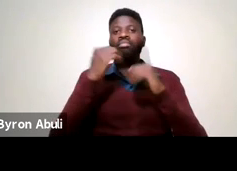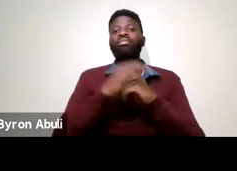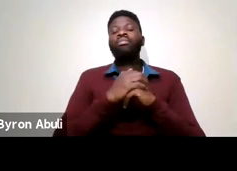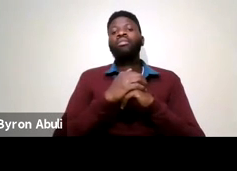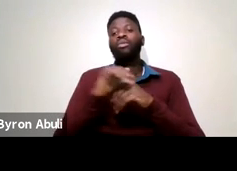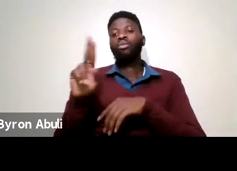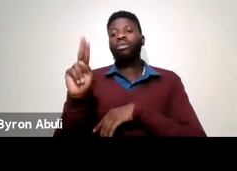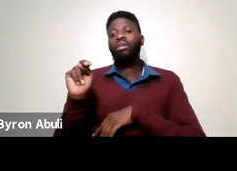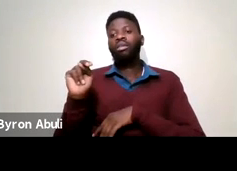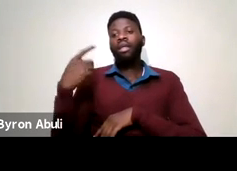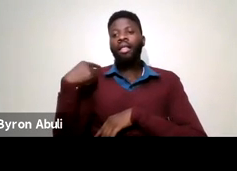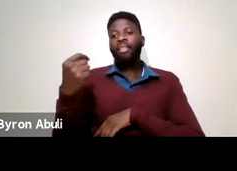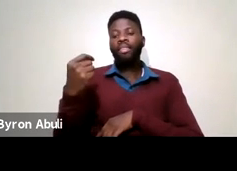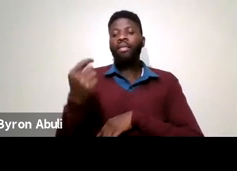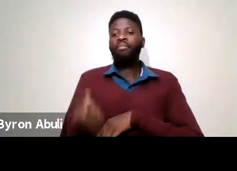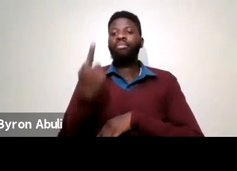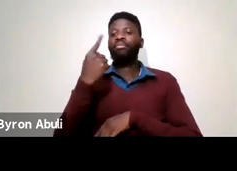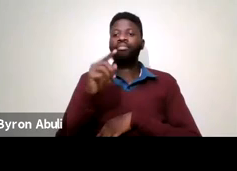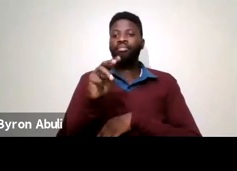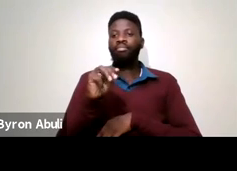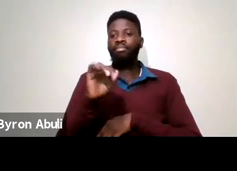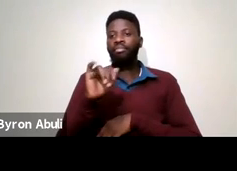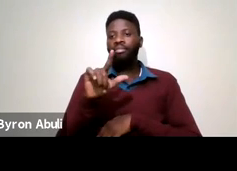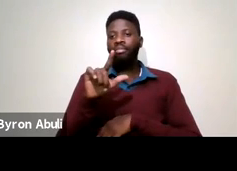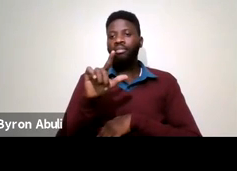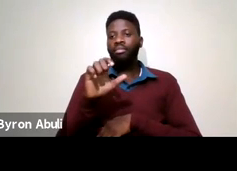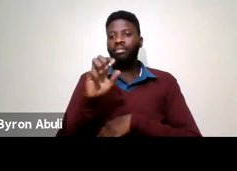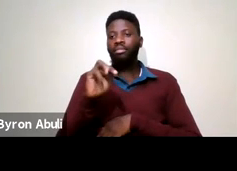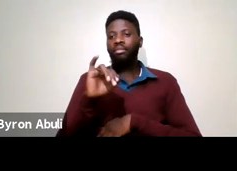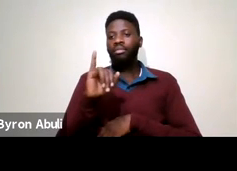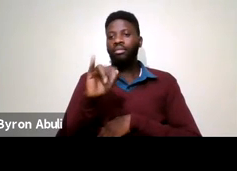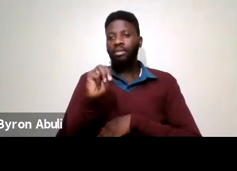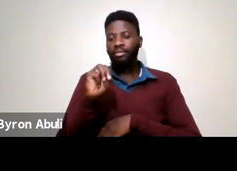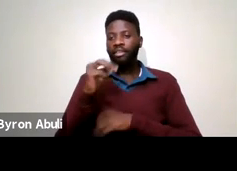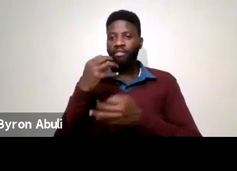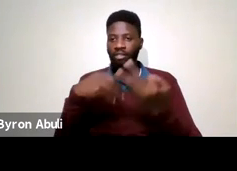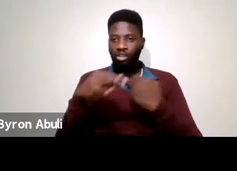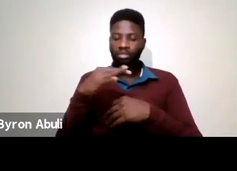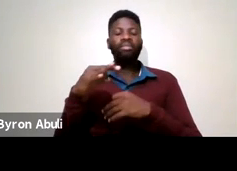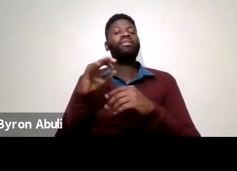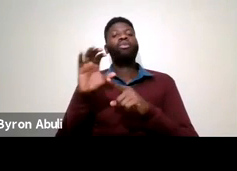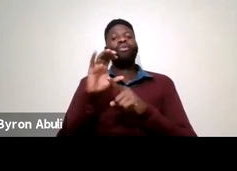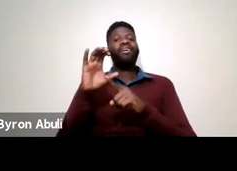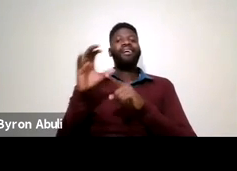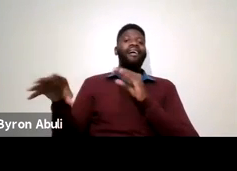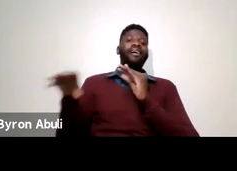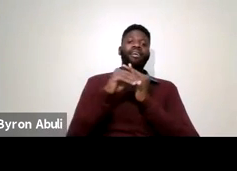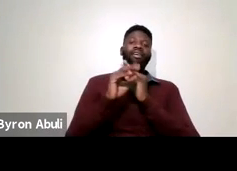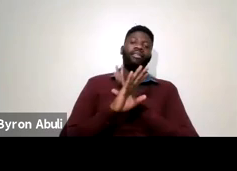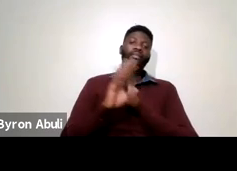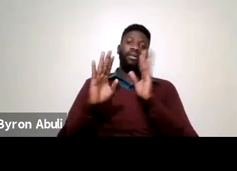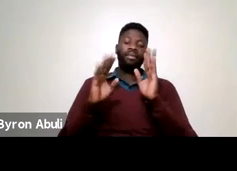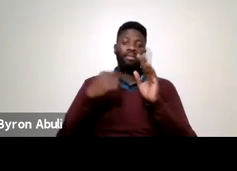UN, this Millennium Fellowship. So it's just an additional course, but because I'm having some